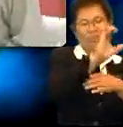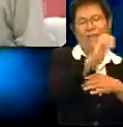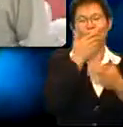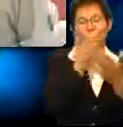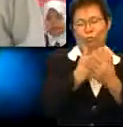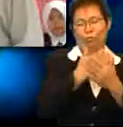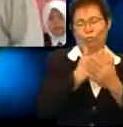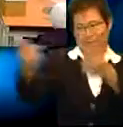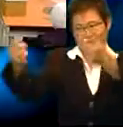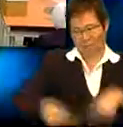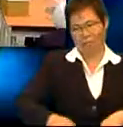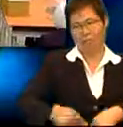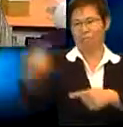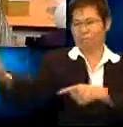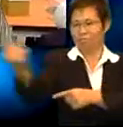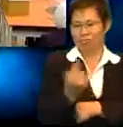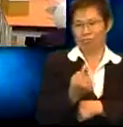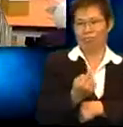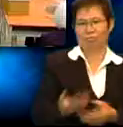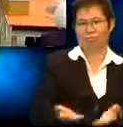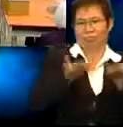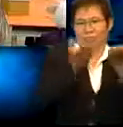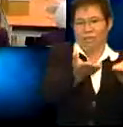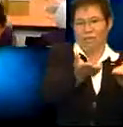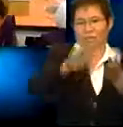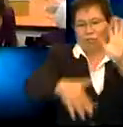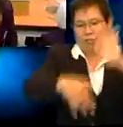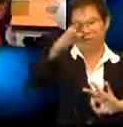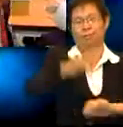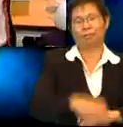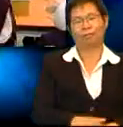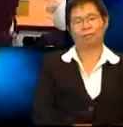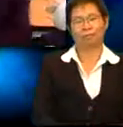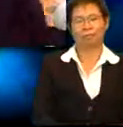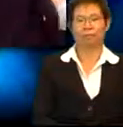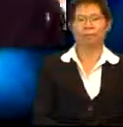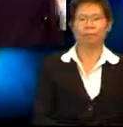Group C, good. Please come forward and present your finding.